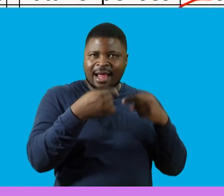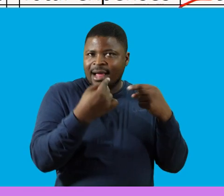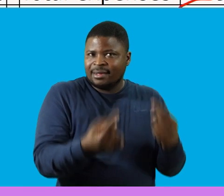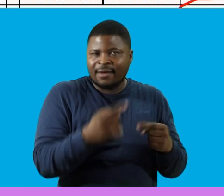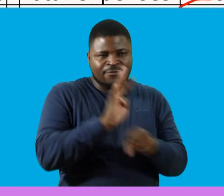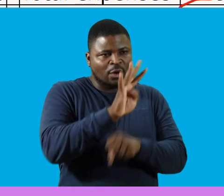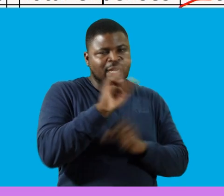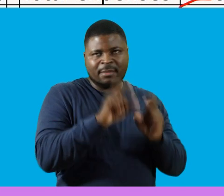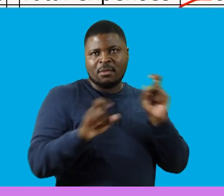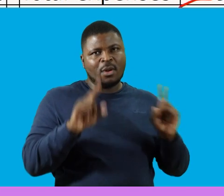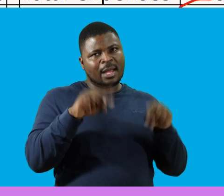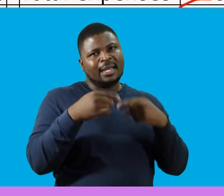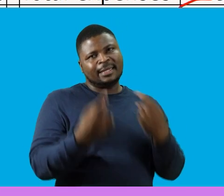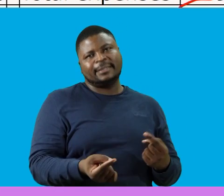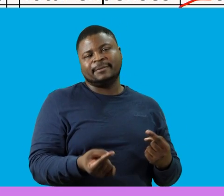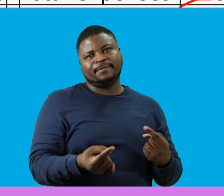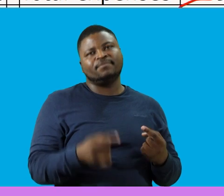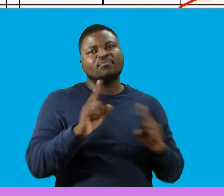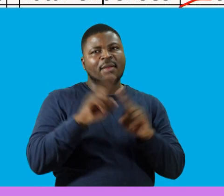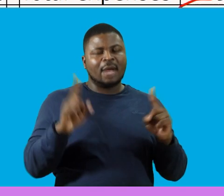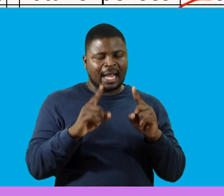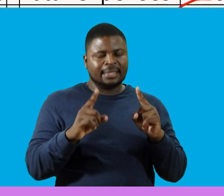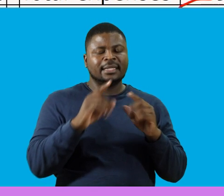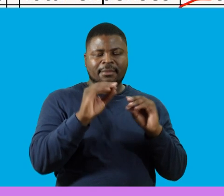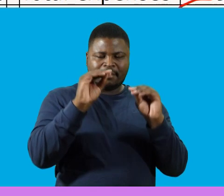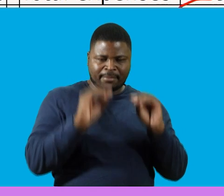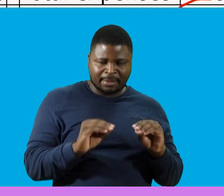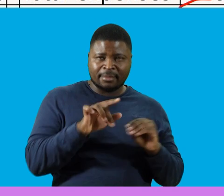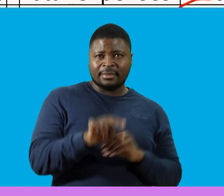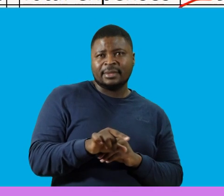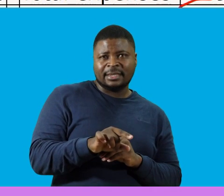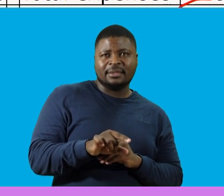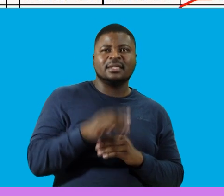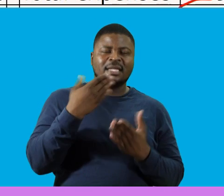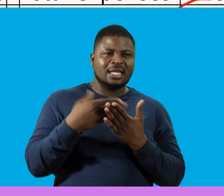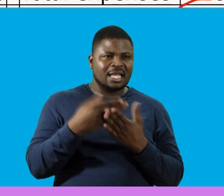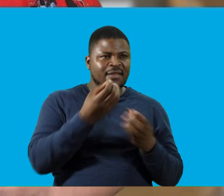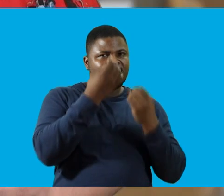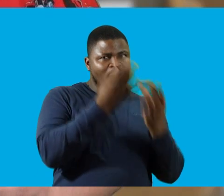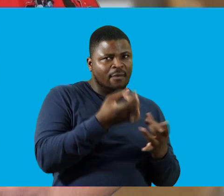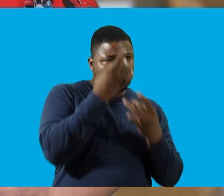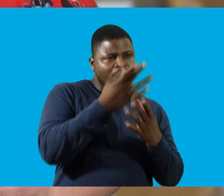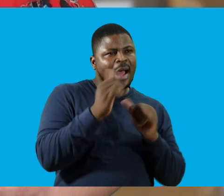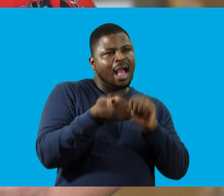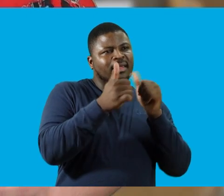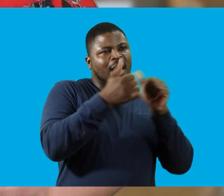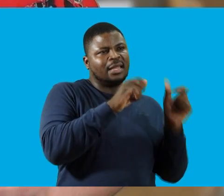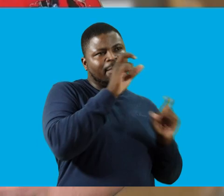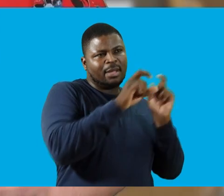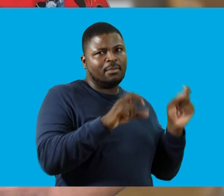can't invite 15, but especially not 14, because he can't say, okay, John, you can come, but you're only